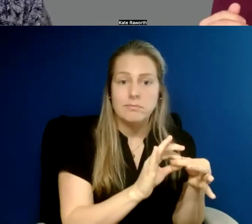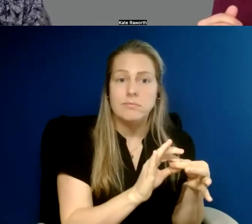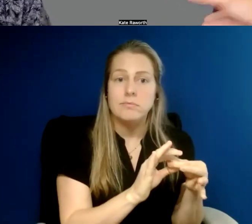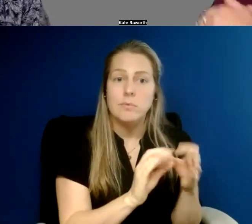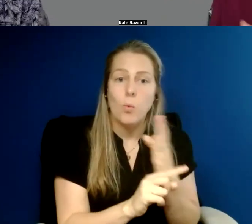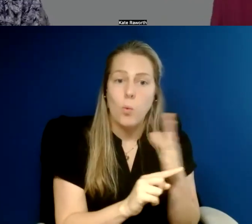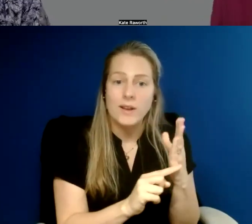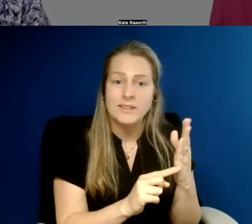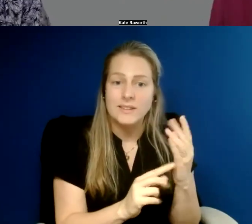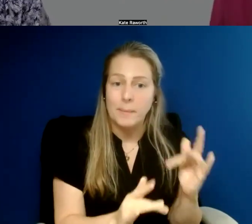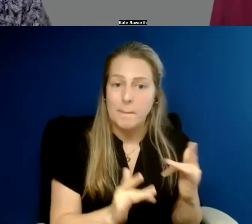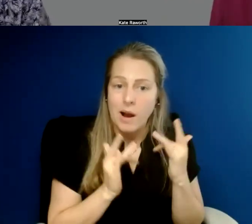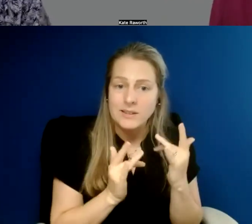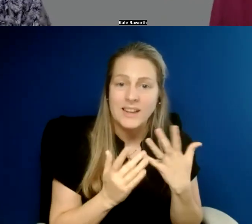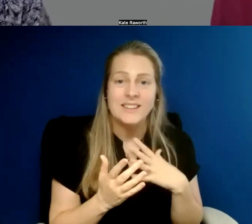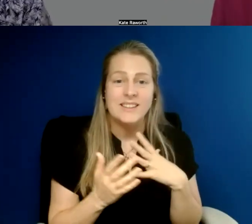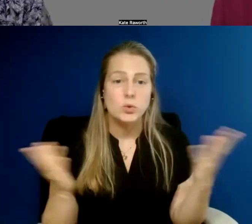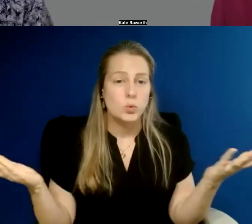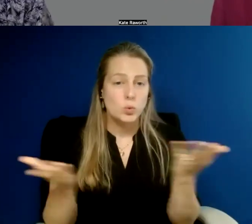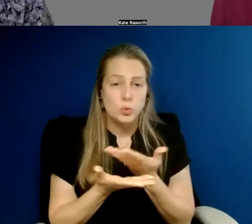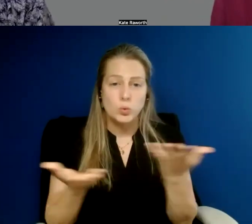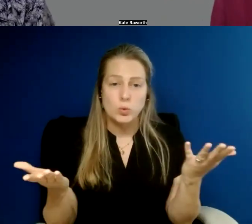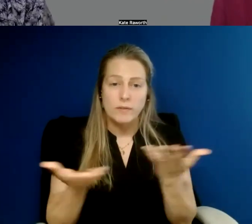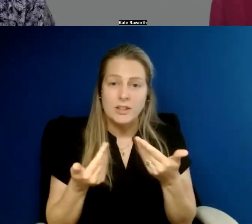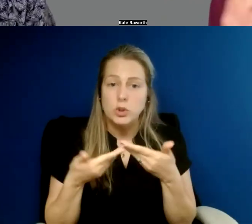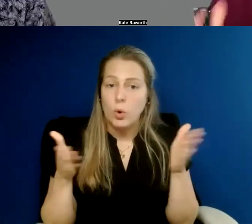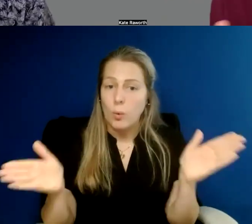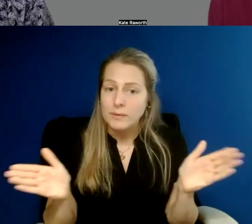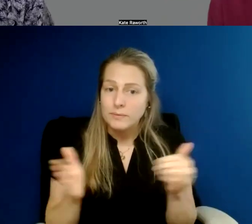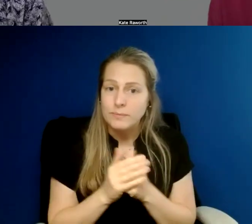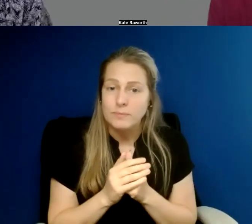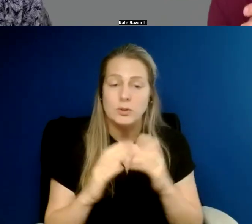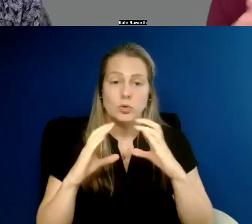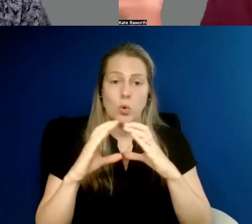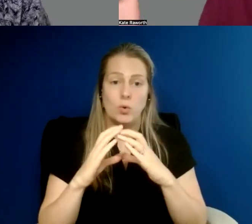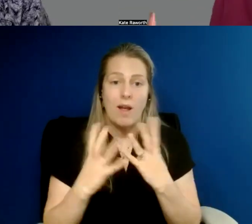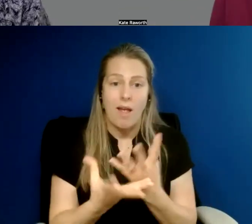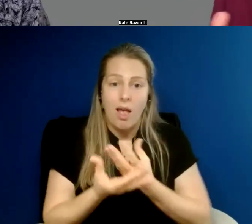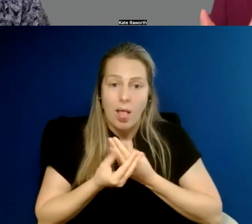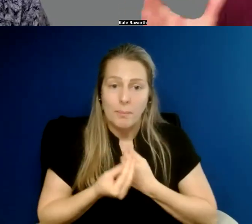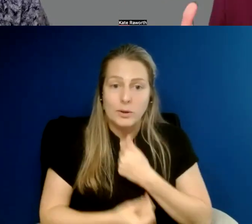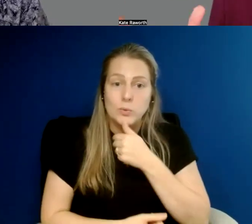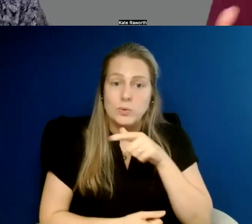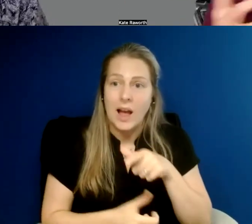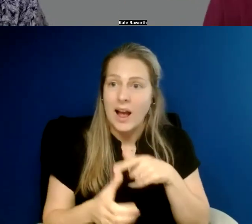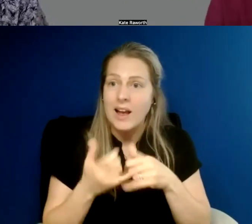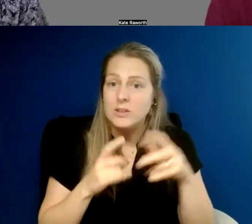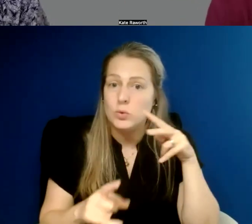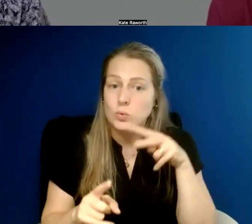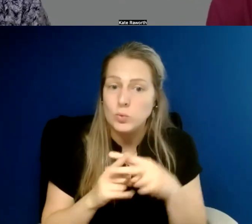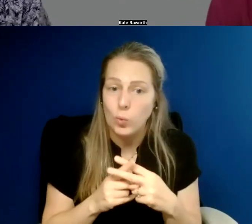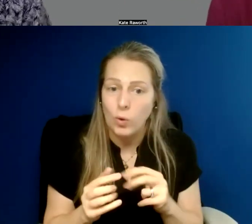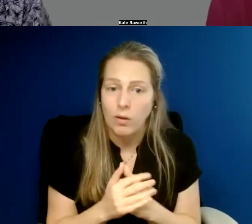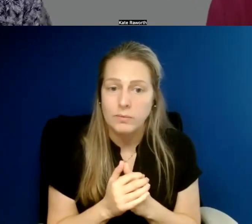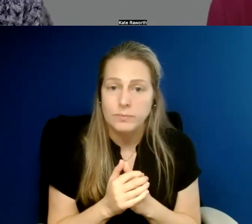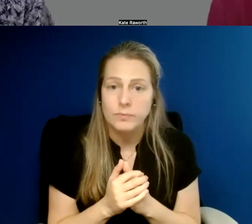a bridging tool that actually enables me to connect with it. Some people say, of everything I see coming out of Western economics, the donut actually